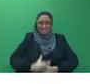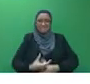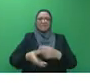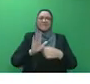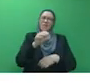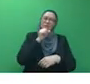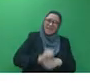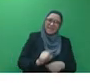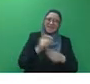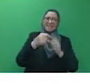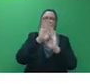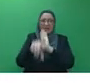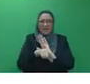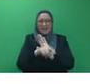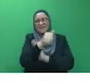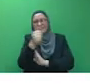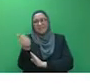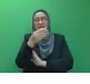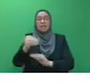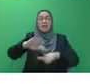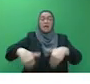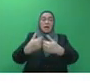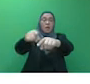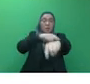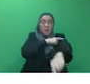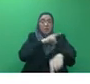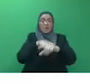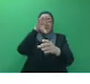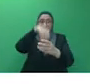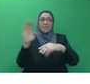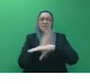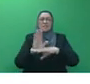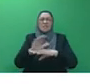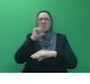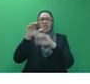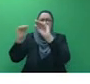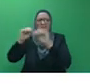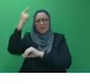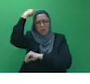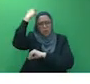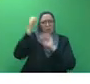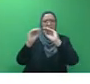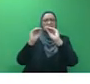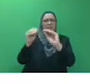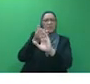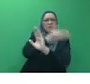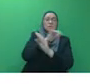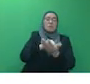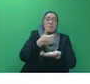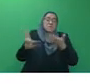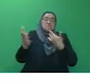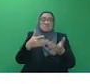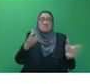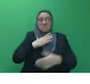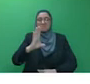introduction of yourself like you know the age background etc and how long you have been in this business not teaching understand you were